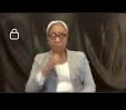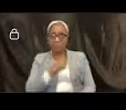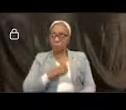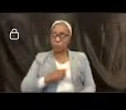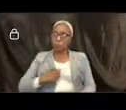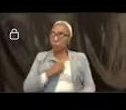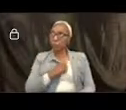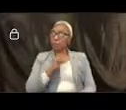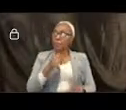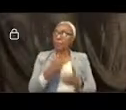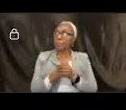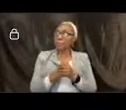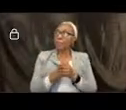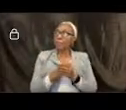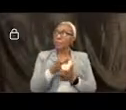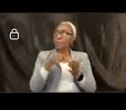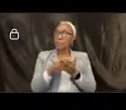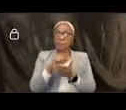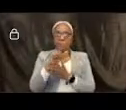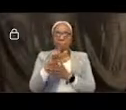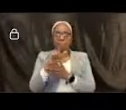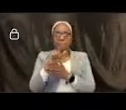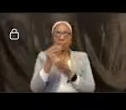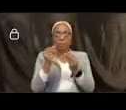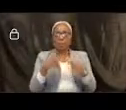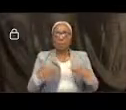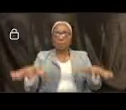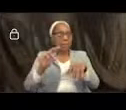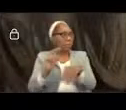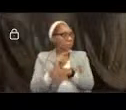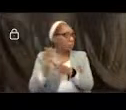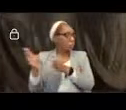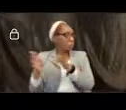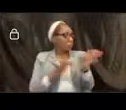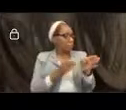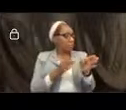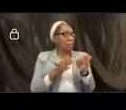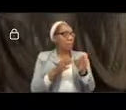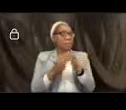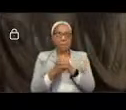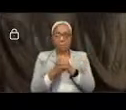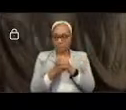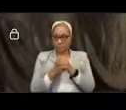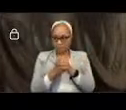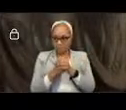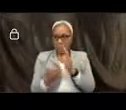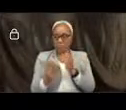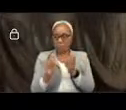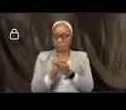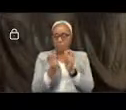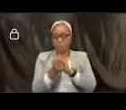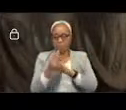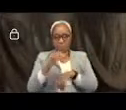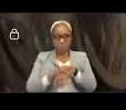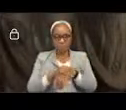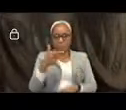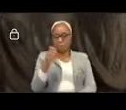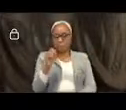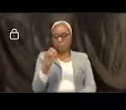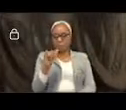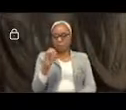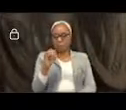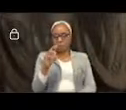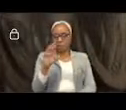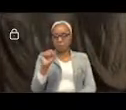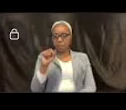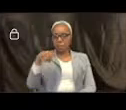This is a Land Use Plan Amendment on Geyer Springs Road, just north of Mapleville Cutoff